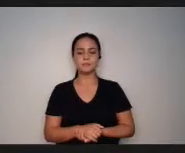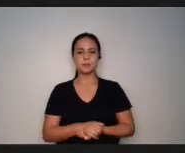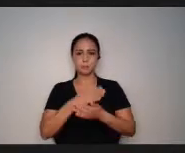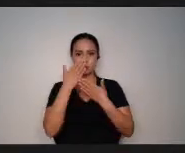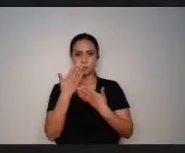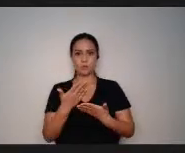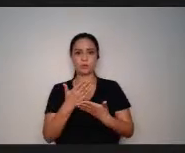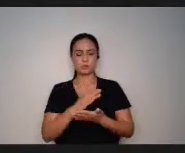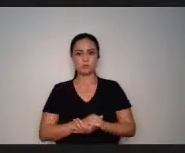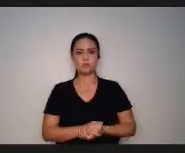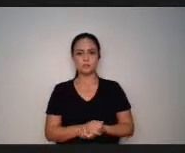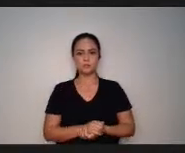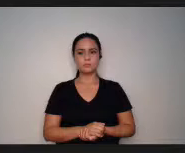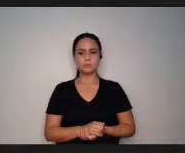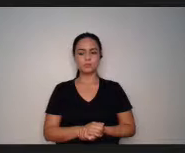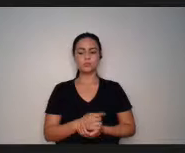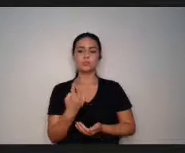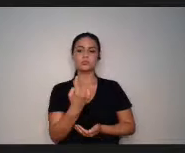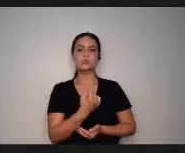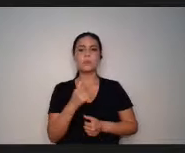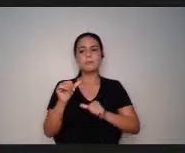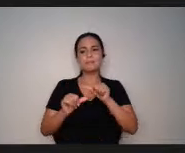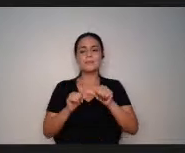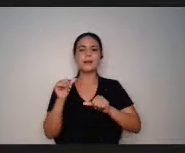of COVID-19 on work?